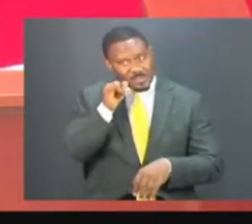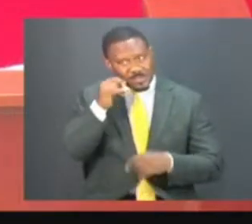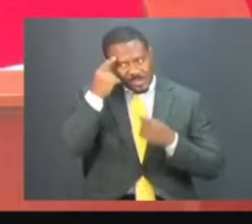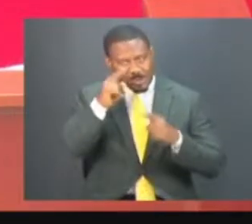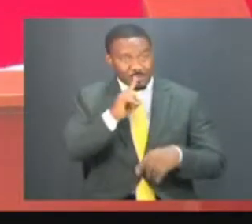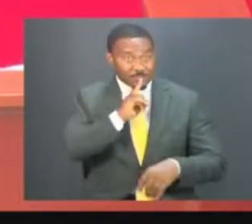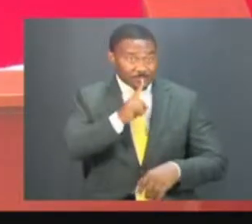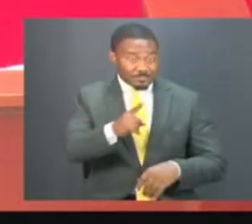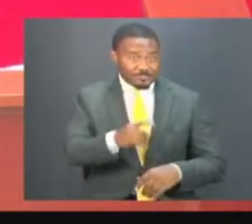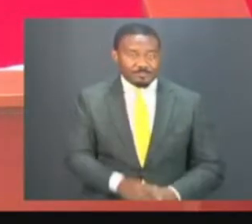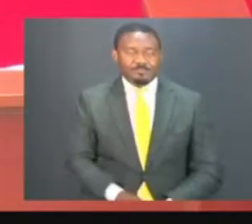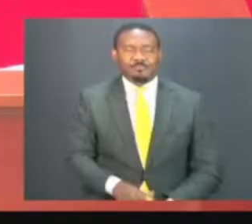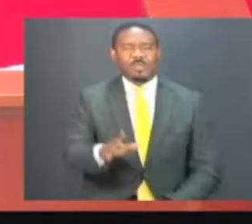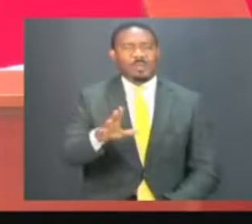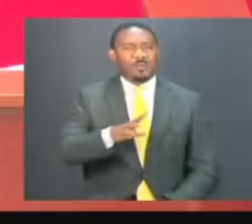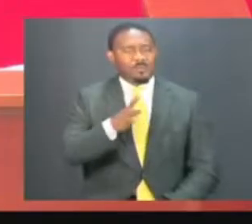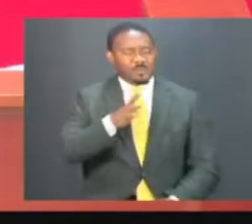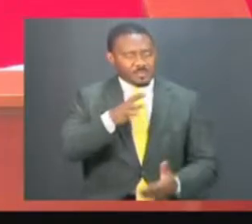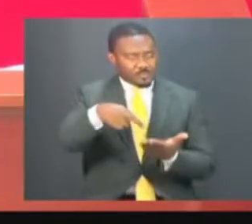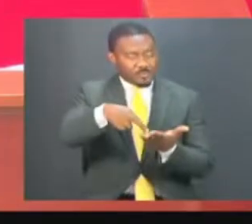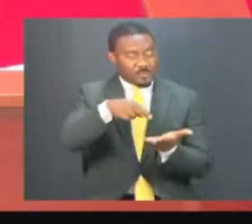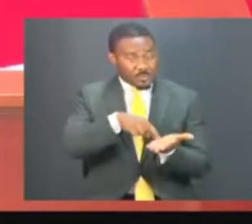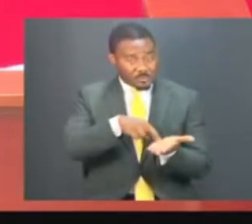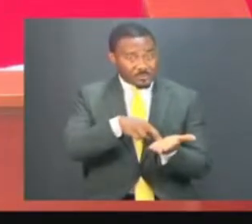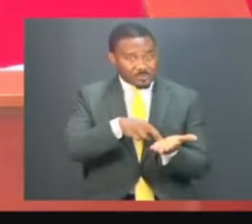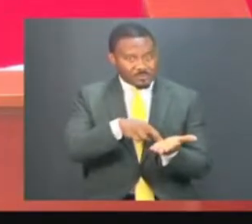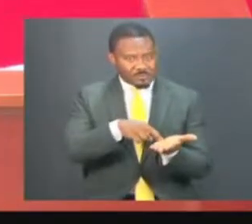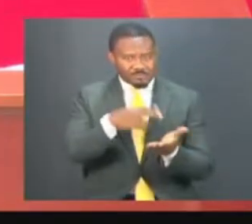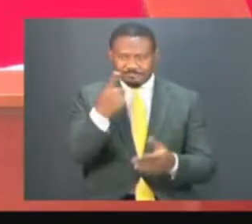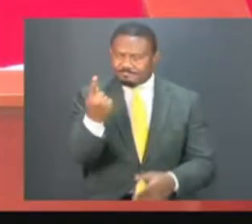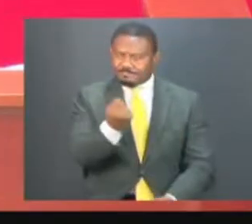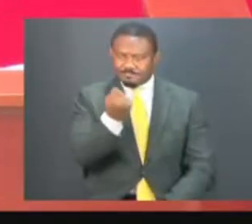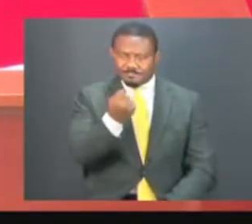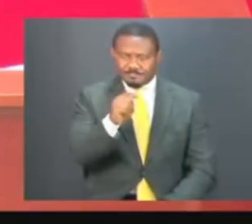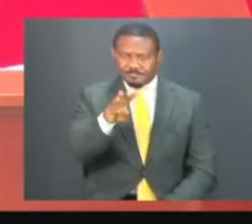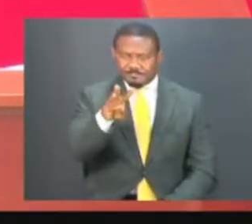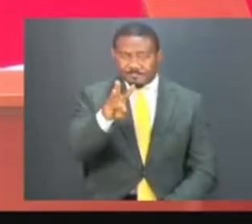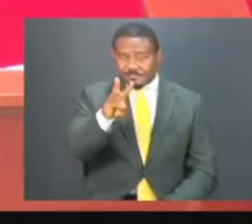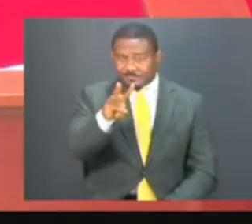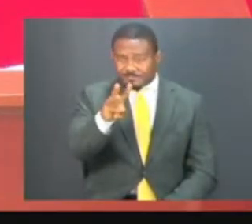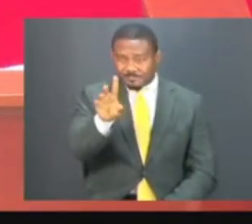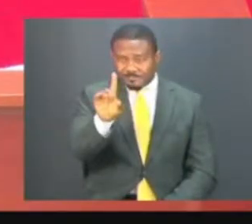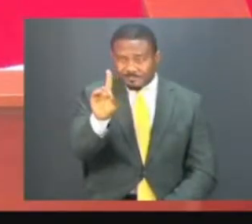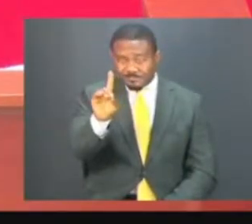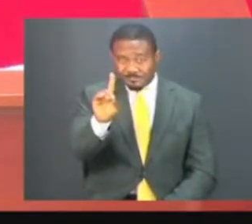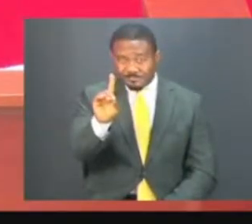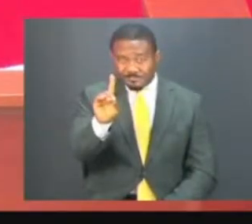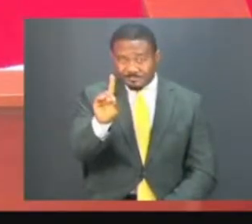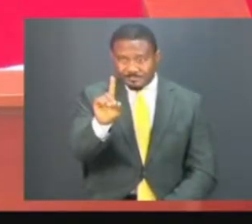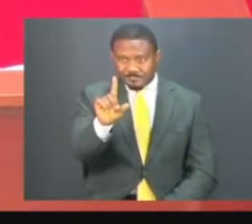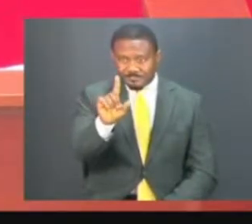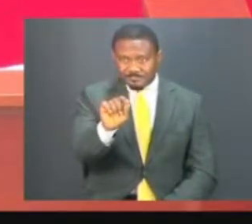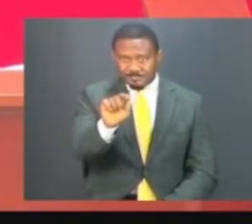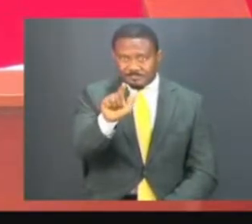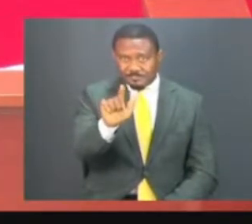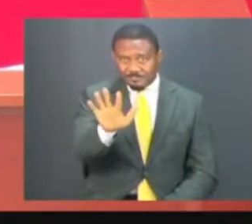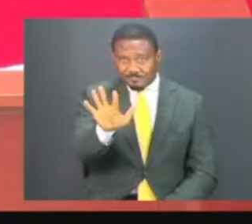members, the official report of Tuesday, 16th December